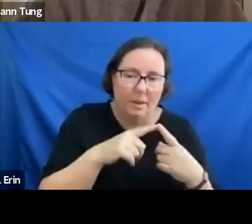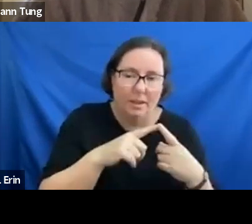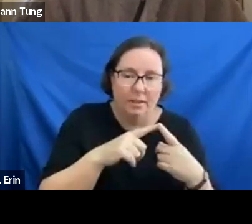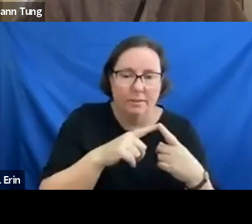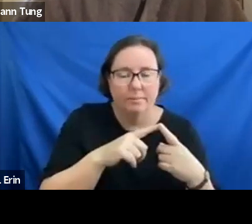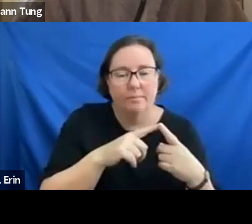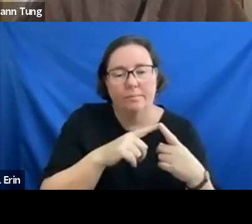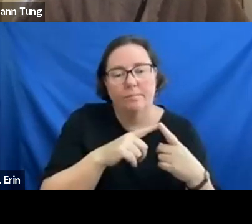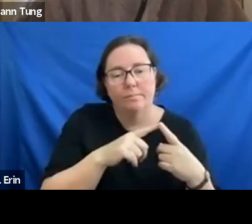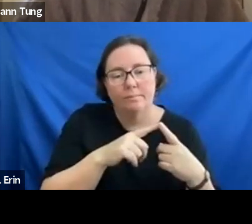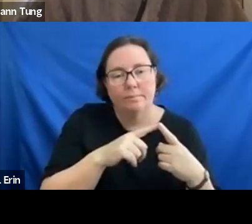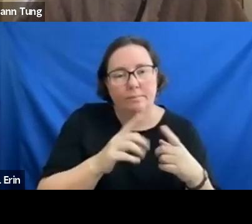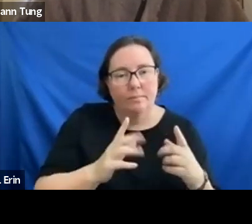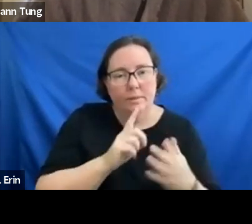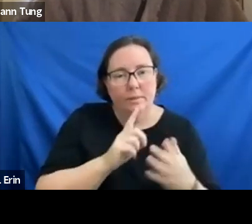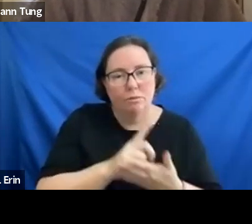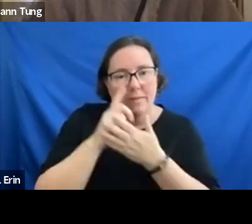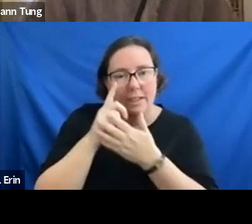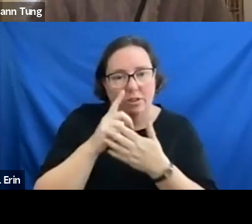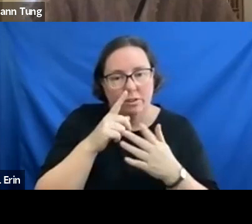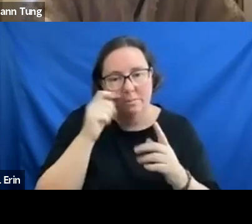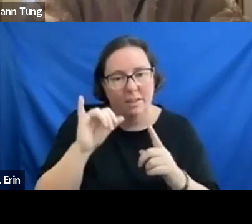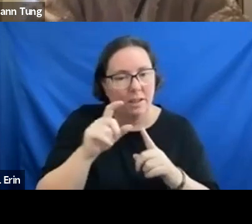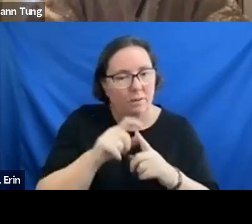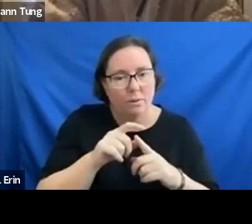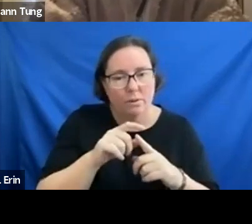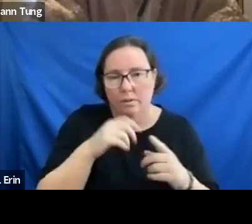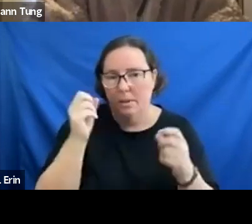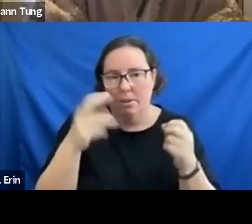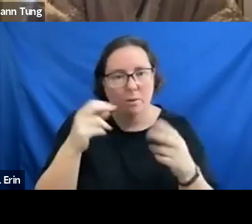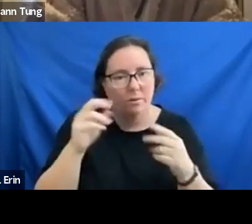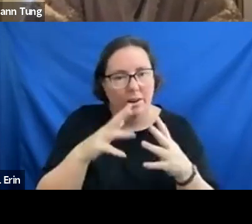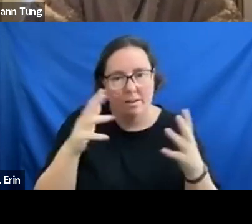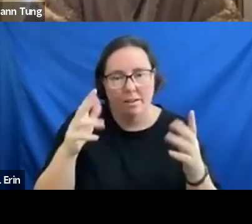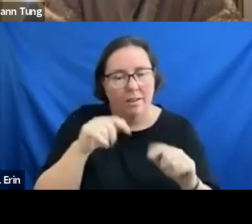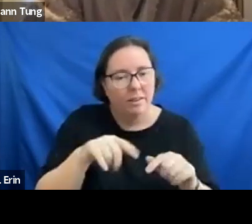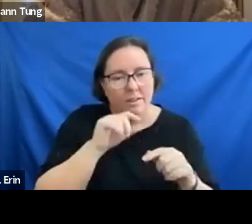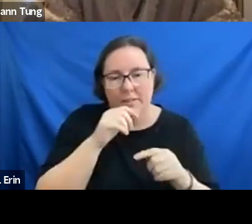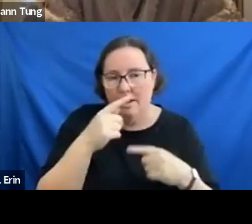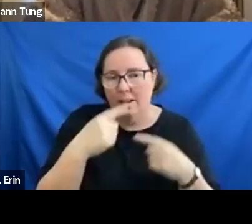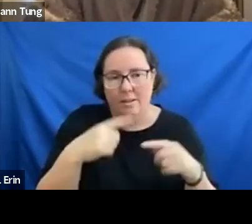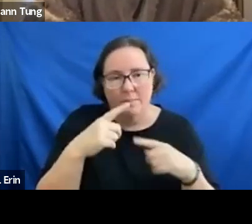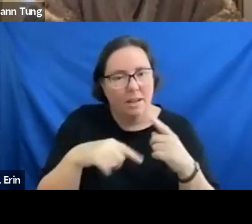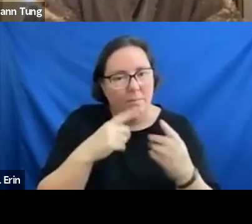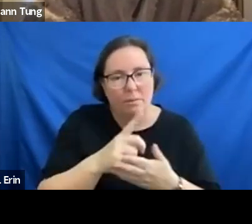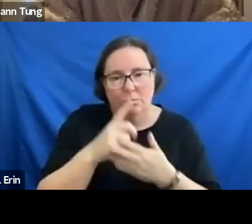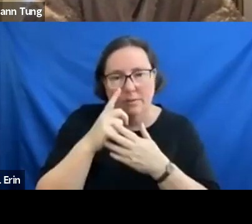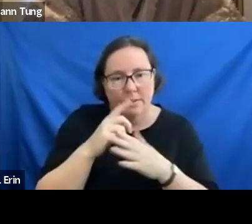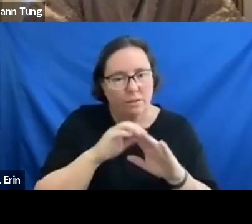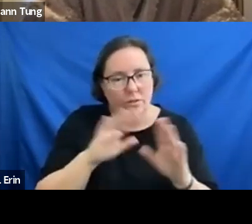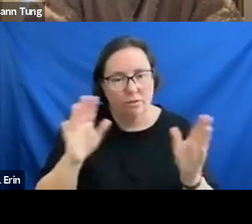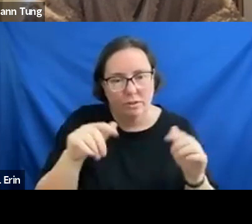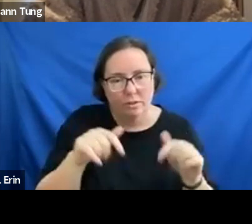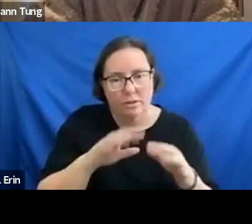about privilege, because that word is being flung around a lot. This is not a debate about privilege